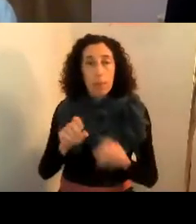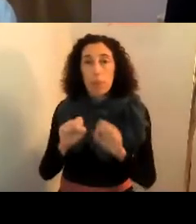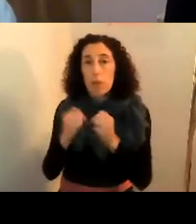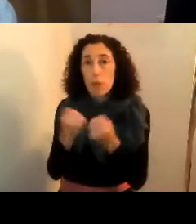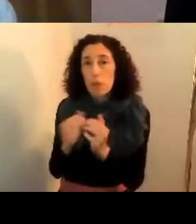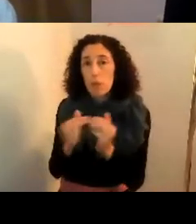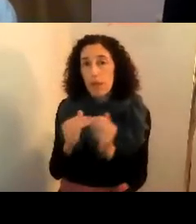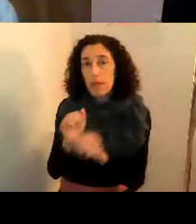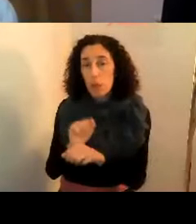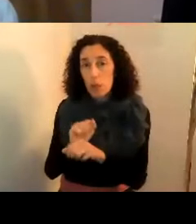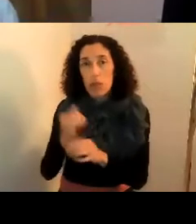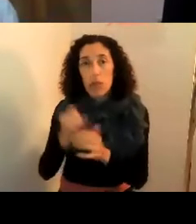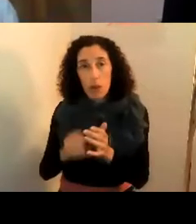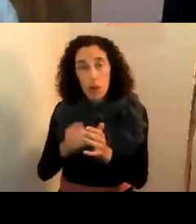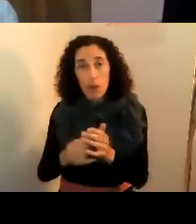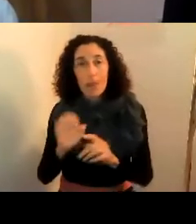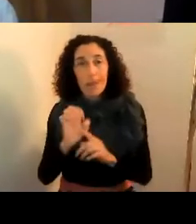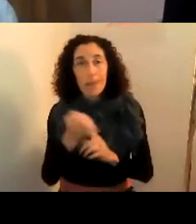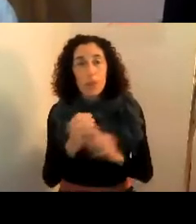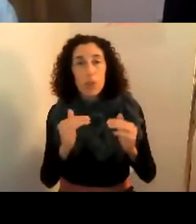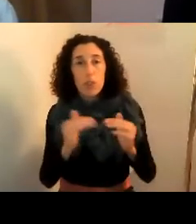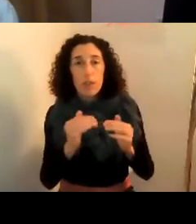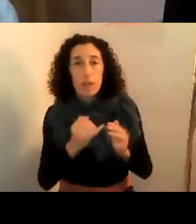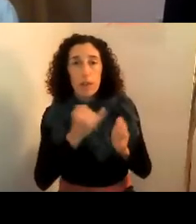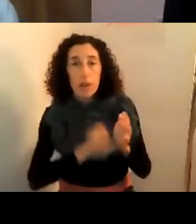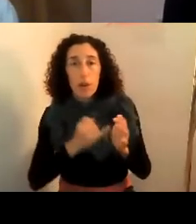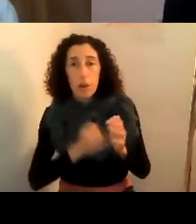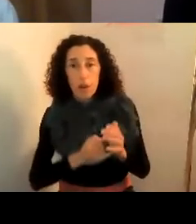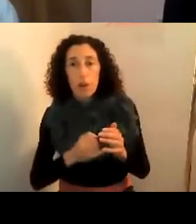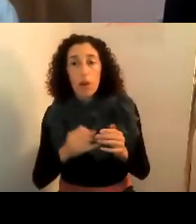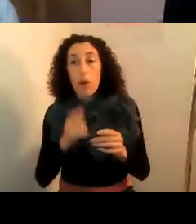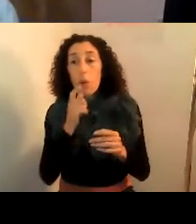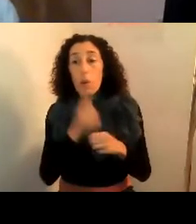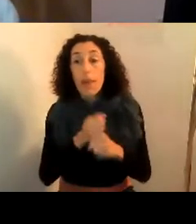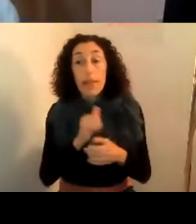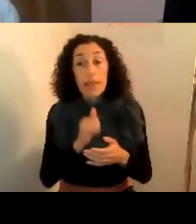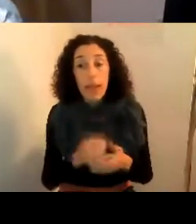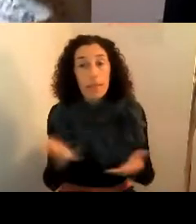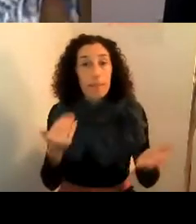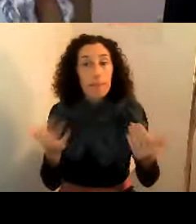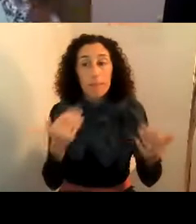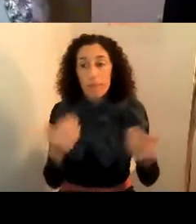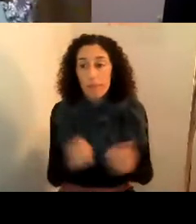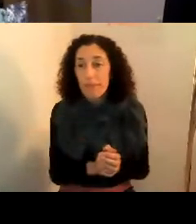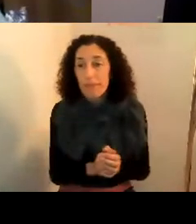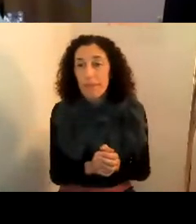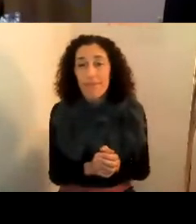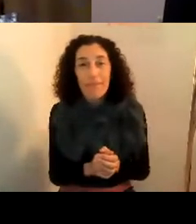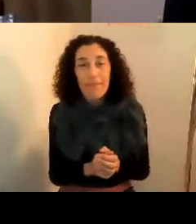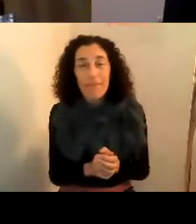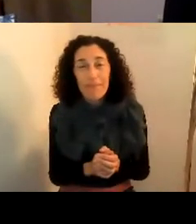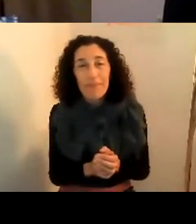know, and there's no excuse for us to be excluding those voices because they are out